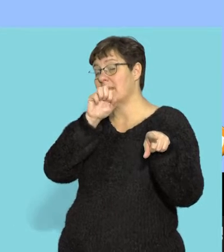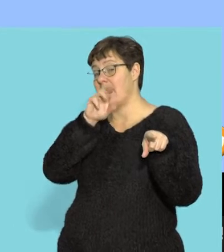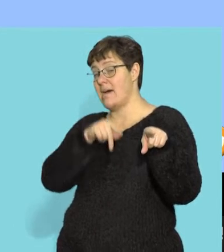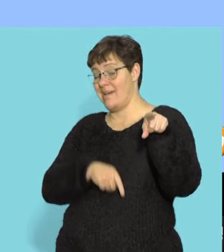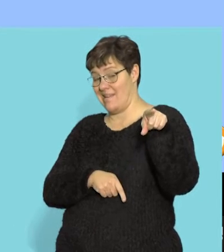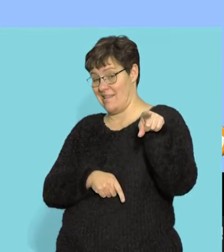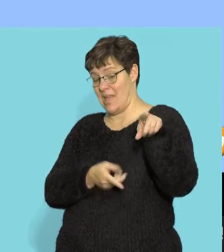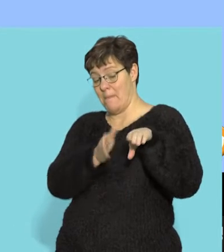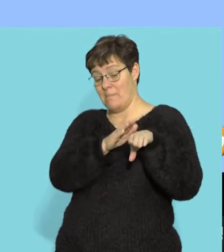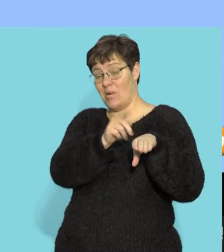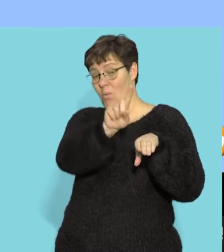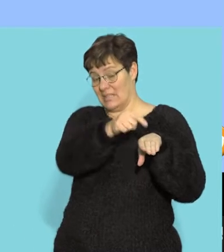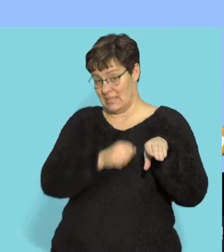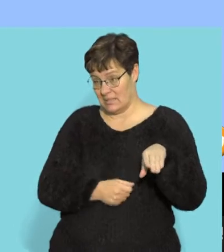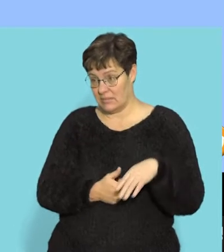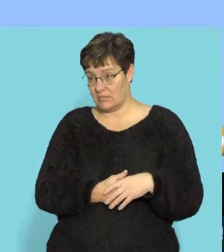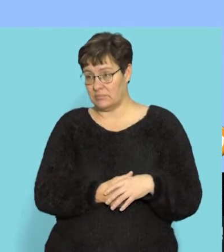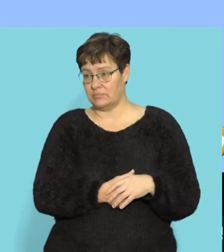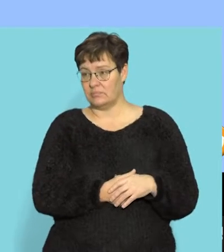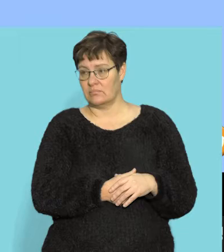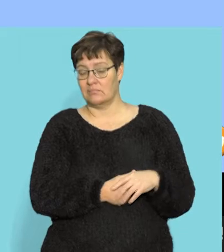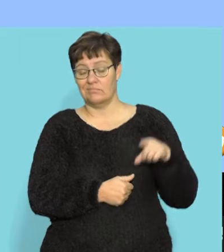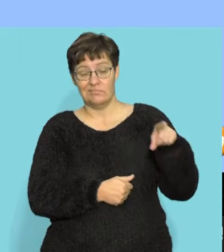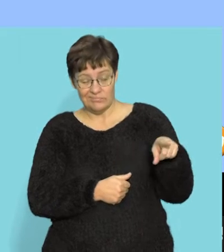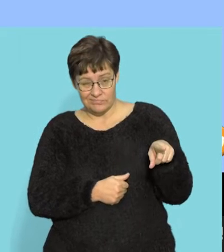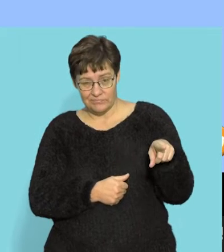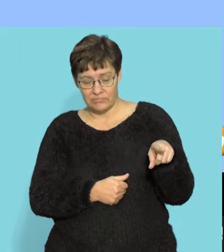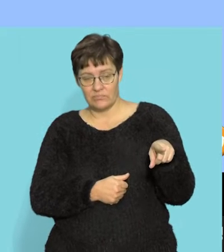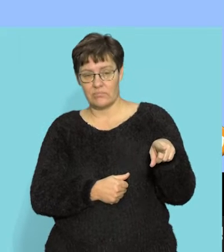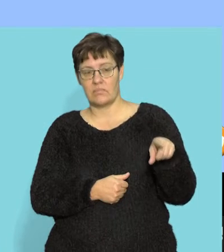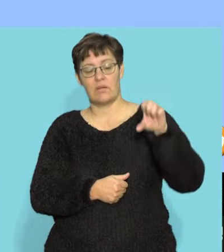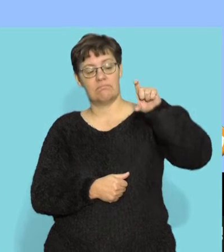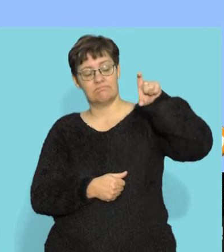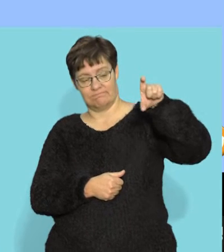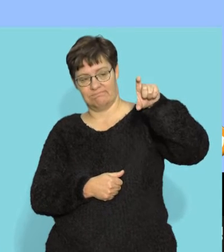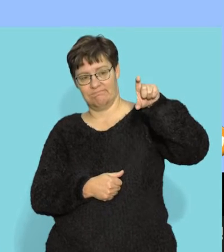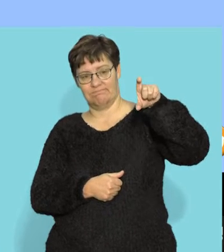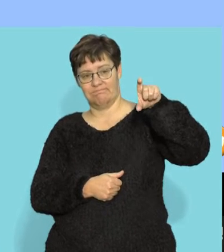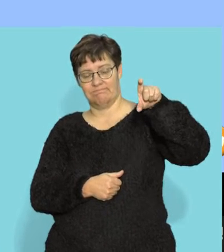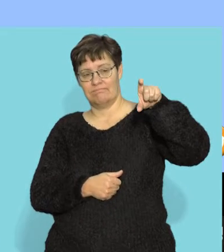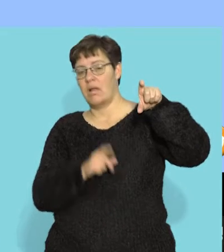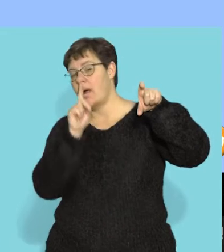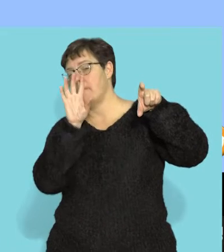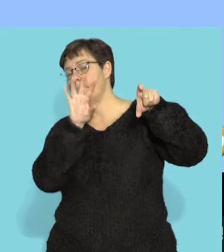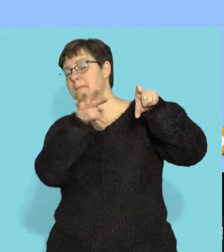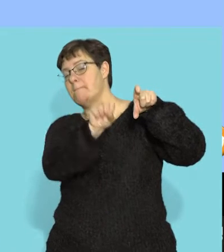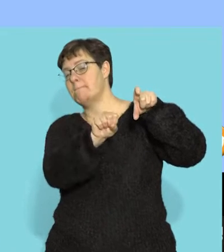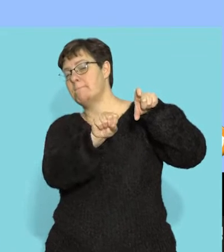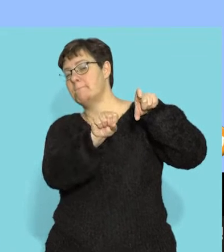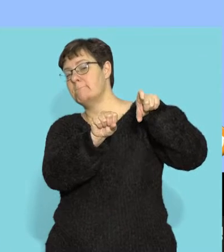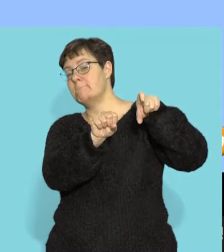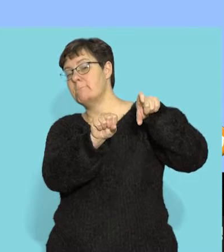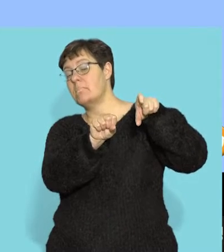the magnitude of current, total current in the circuit. So that ammeter, we've placed it deliberately at that point to